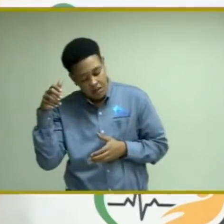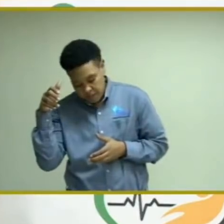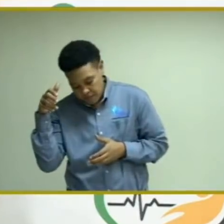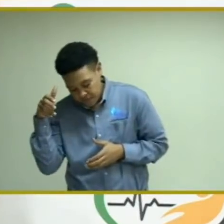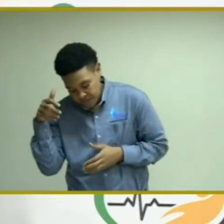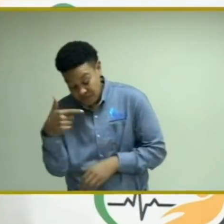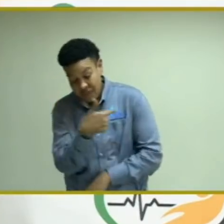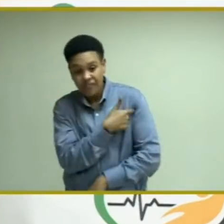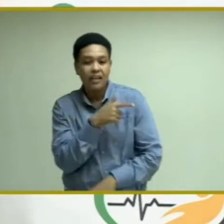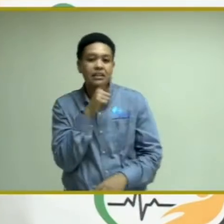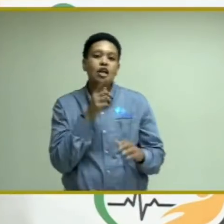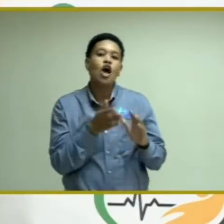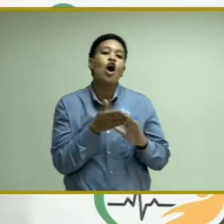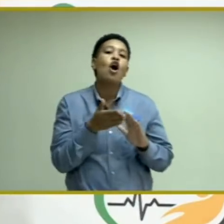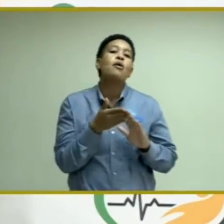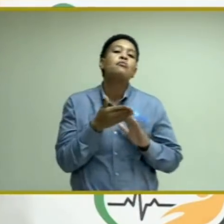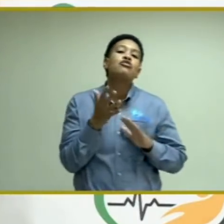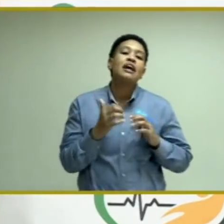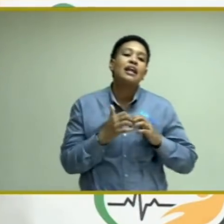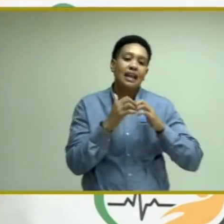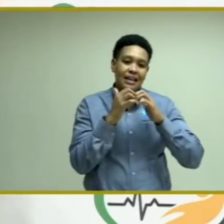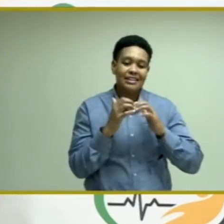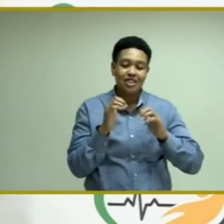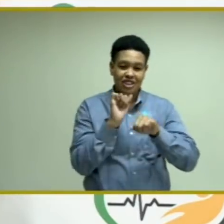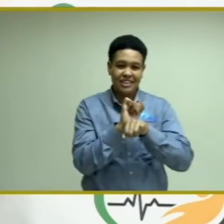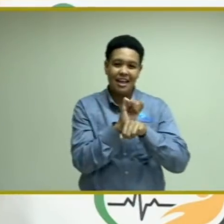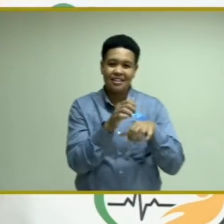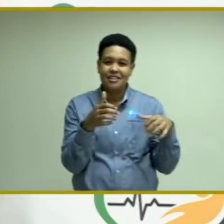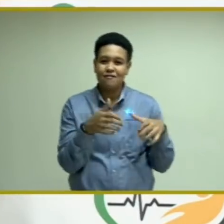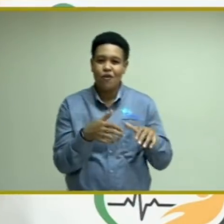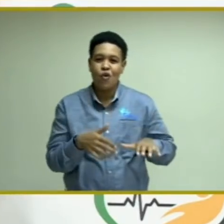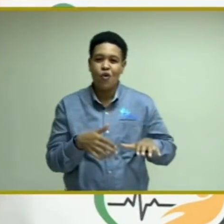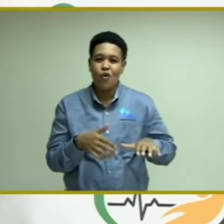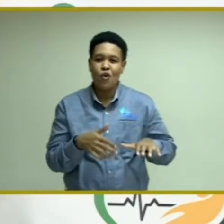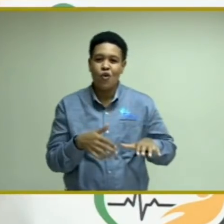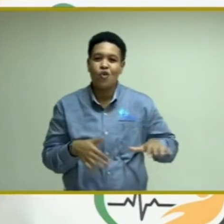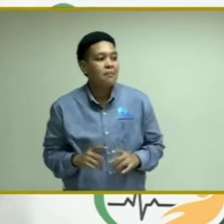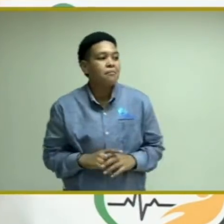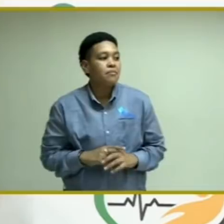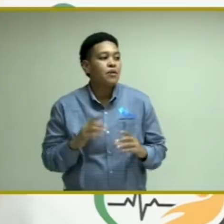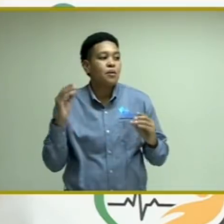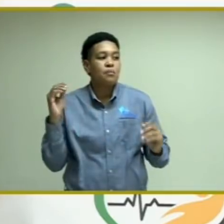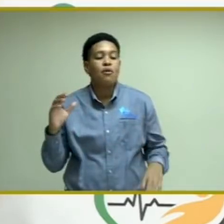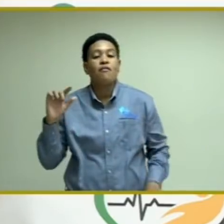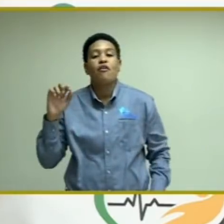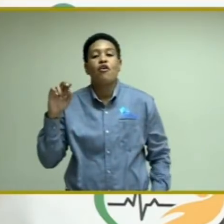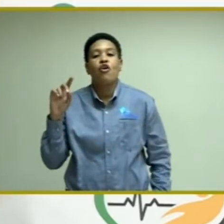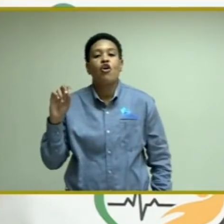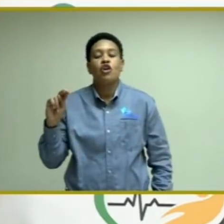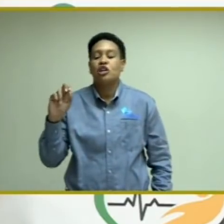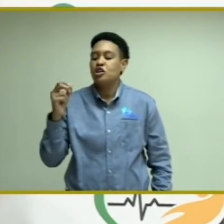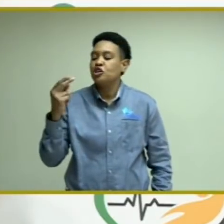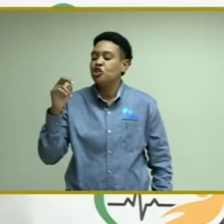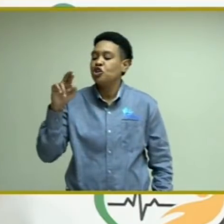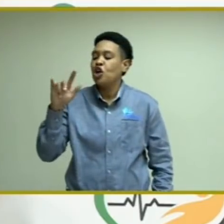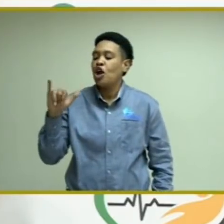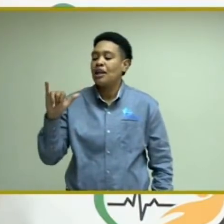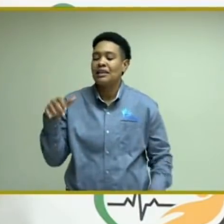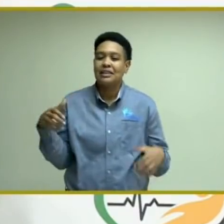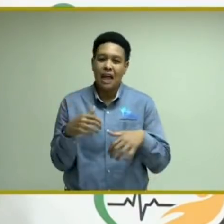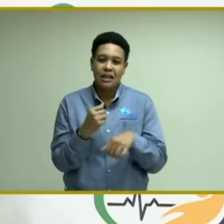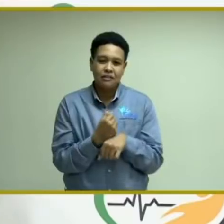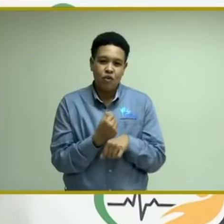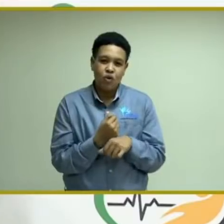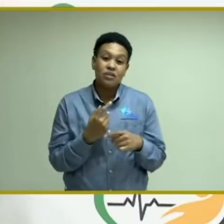vaccine operationalization task force, the Prof. Gordon Shirley task force, and the Ministry of Health and